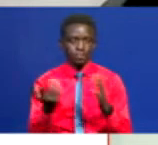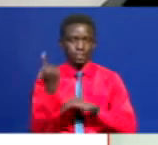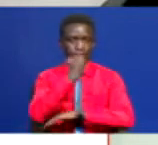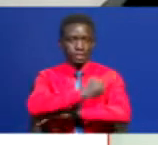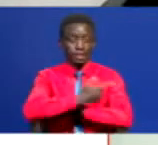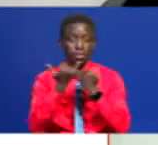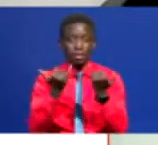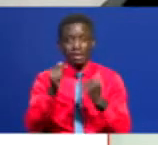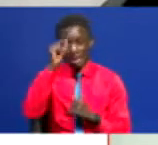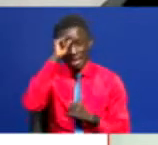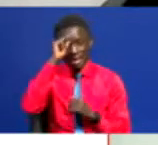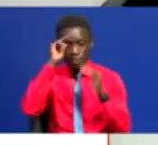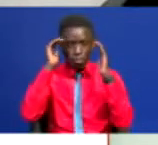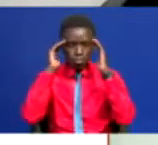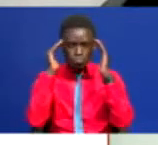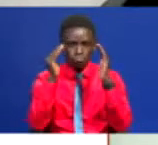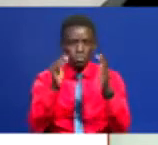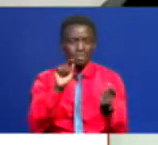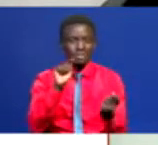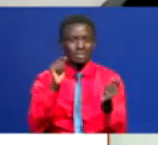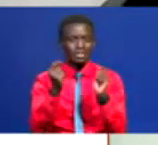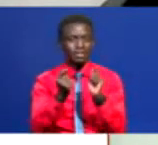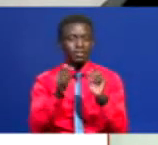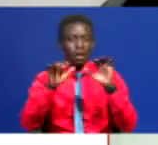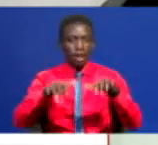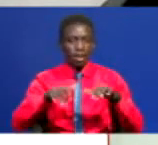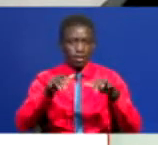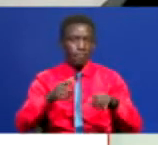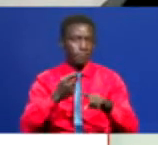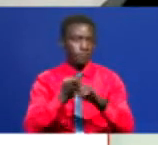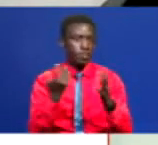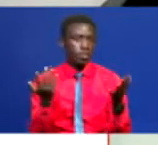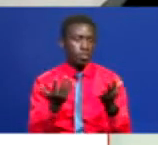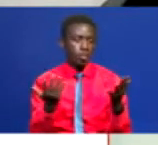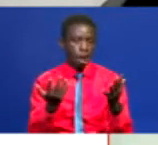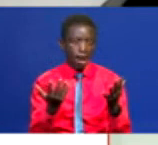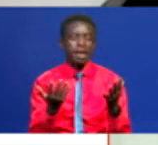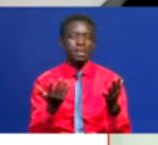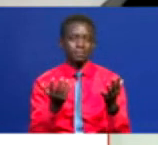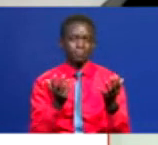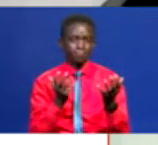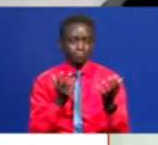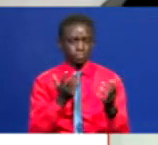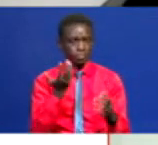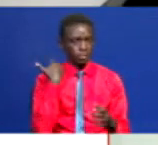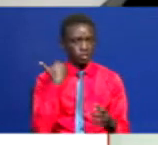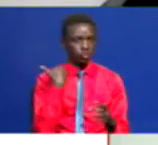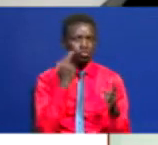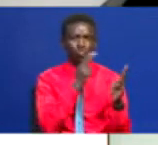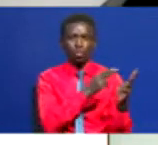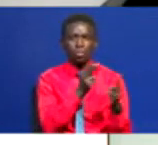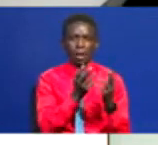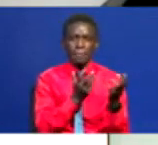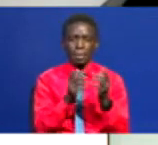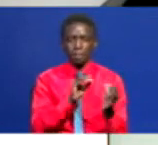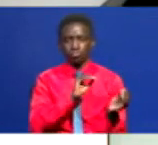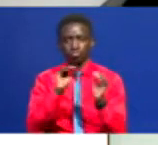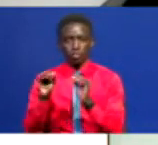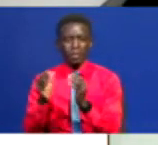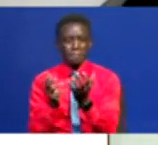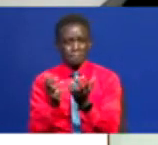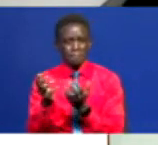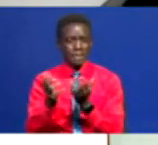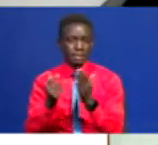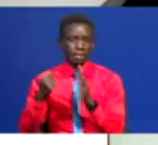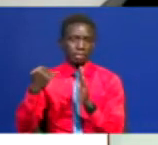The government is committed to transforming agriculture from subsistence to a commercially competitive industry. This will be done through